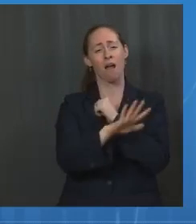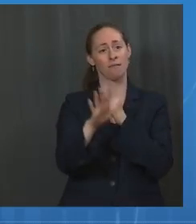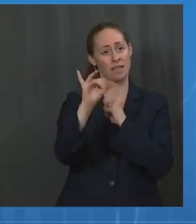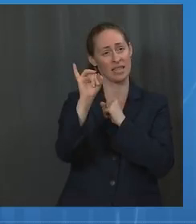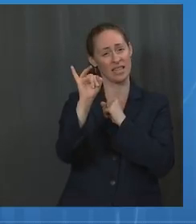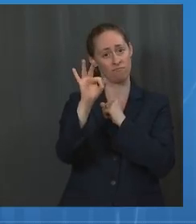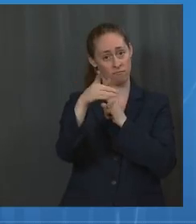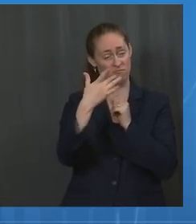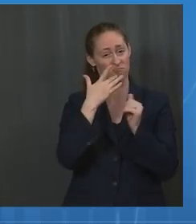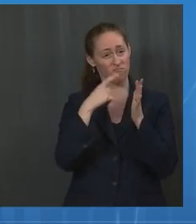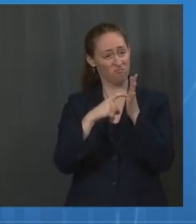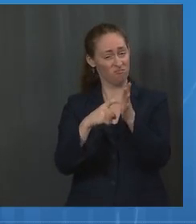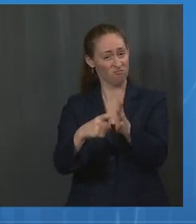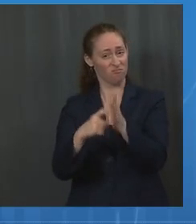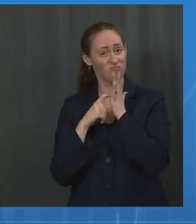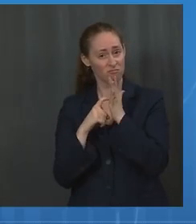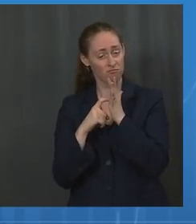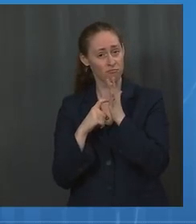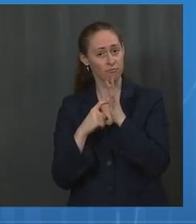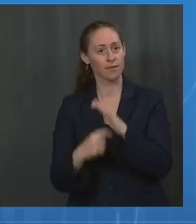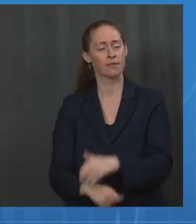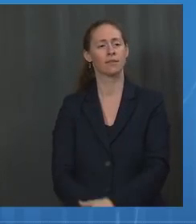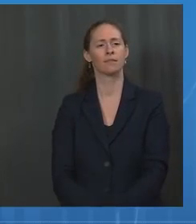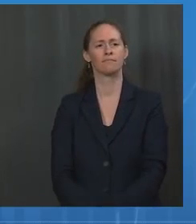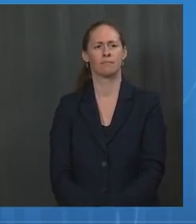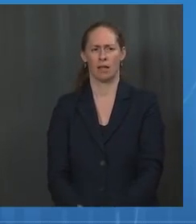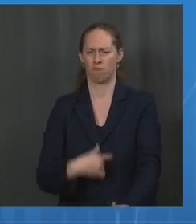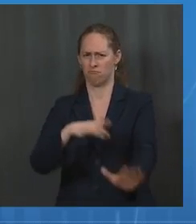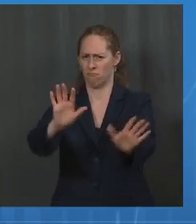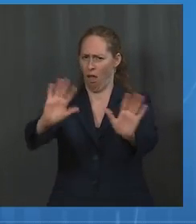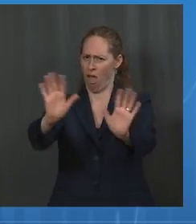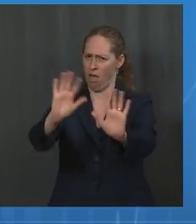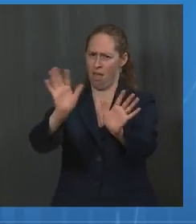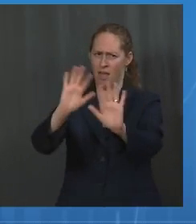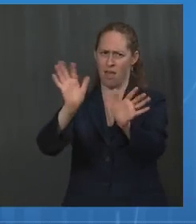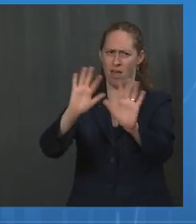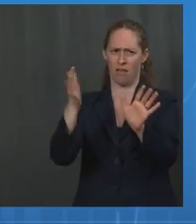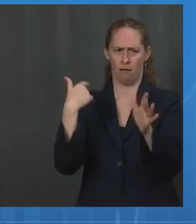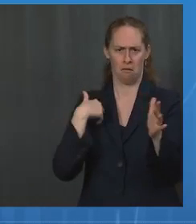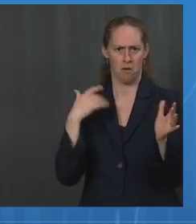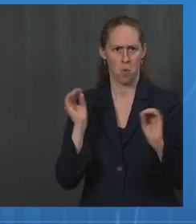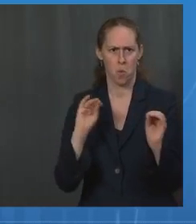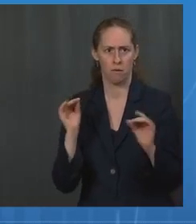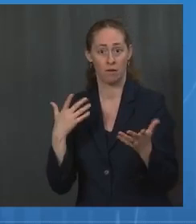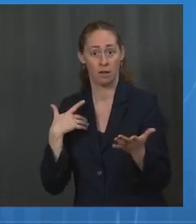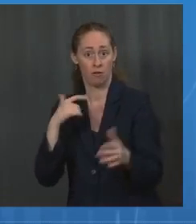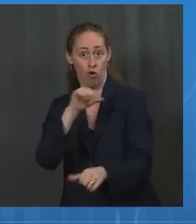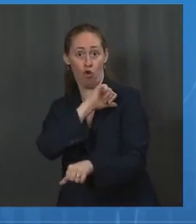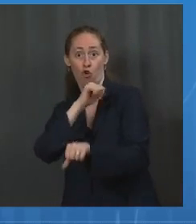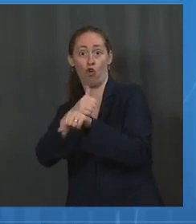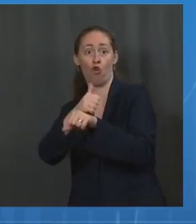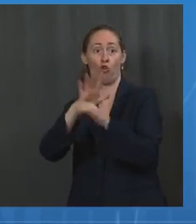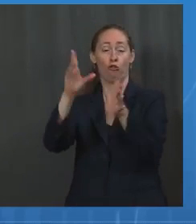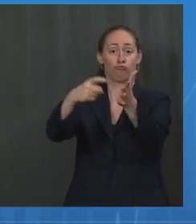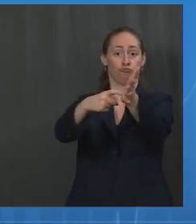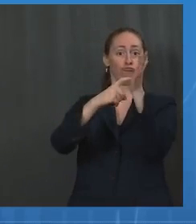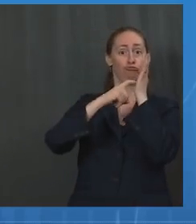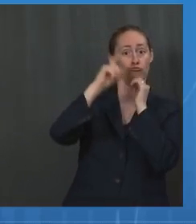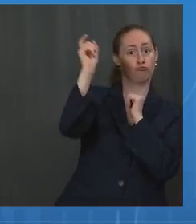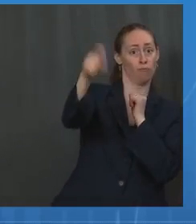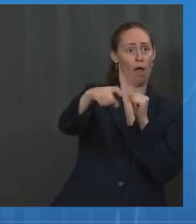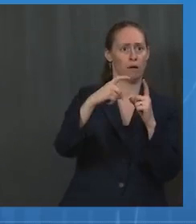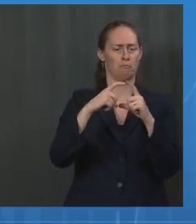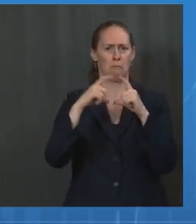So we have no plans or authority for I think what you called a national